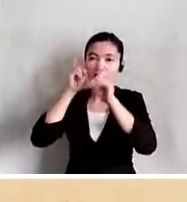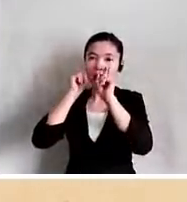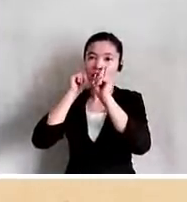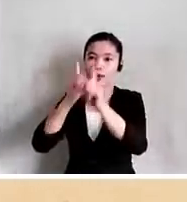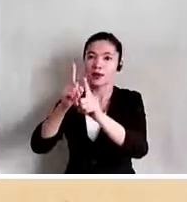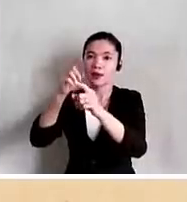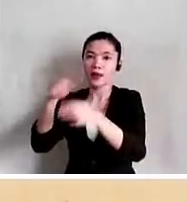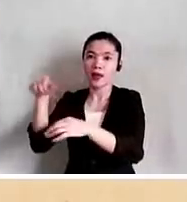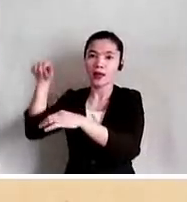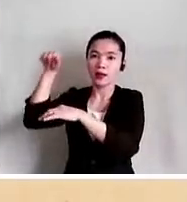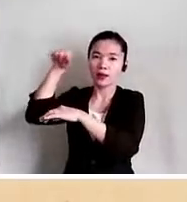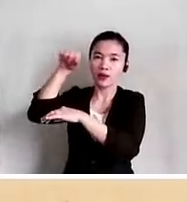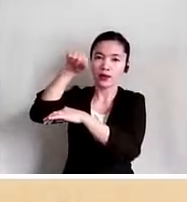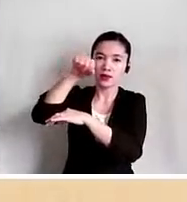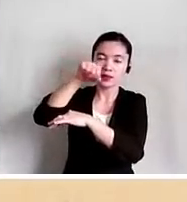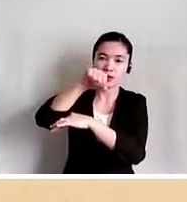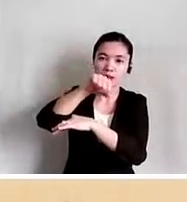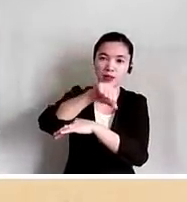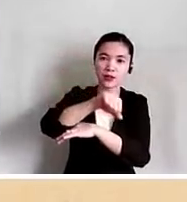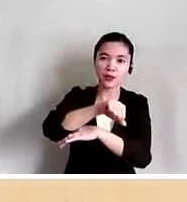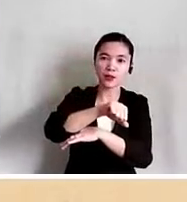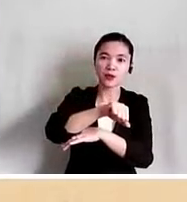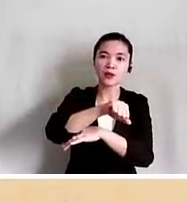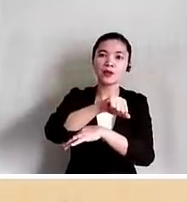clean water on you